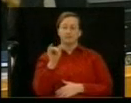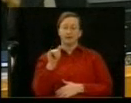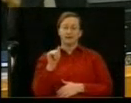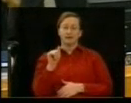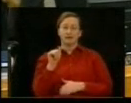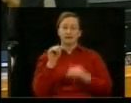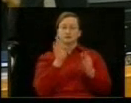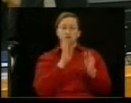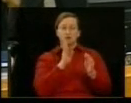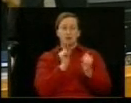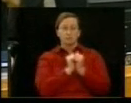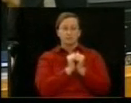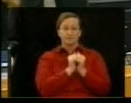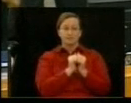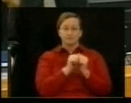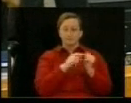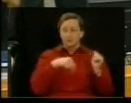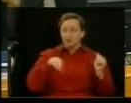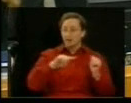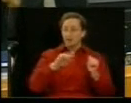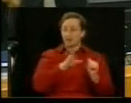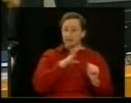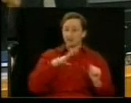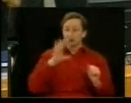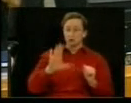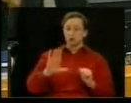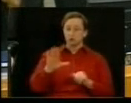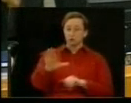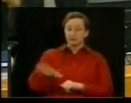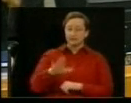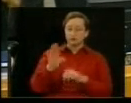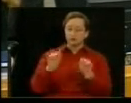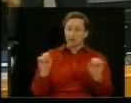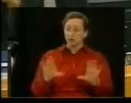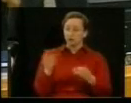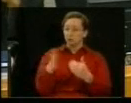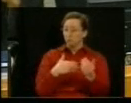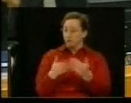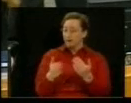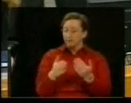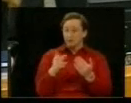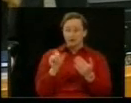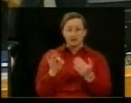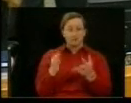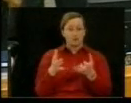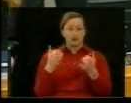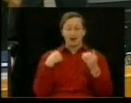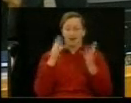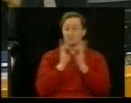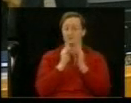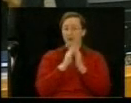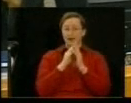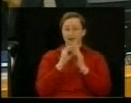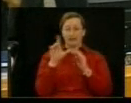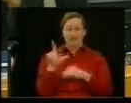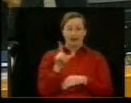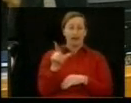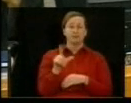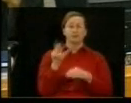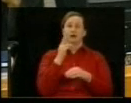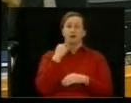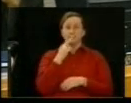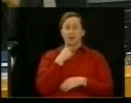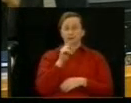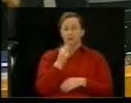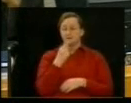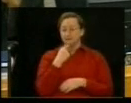commissioners in your district can do whatever you want. I think if you want to have a meeting at the library or you want to have a meeting at a restaurant and tell people if they're interested,